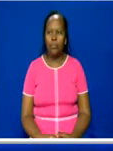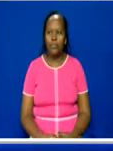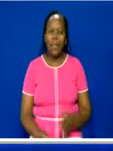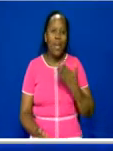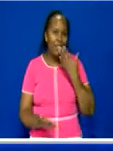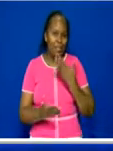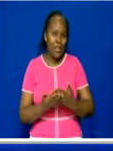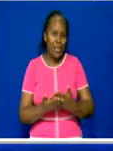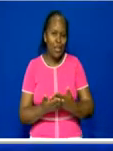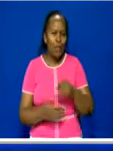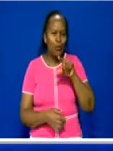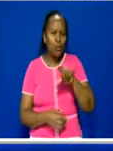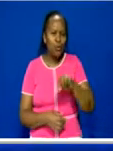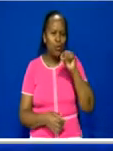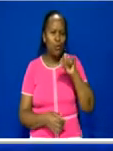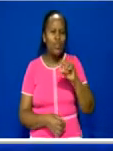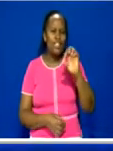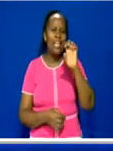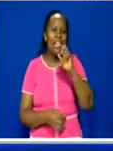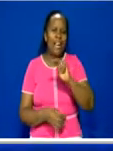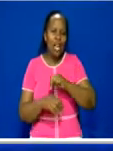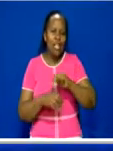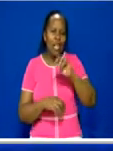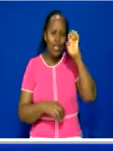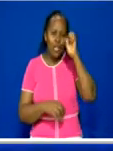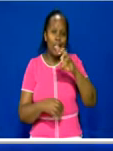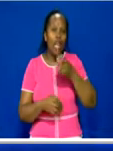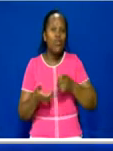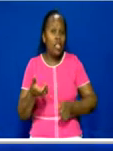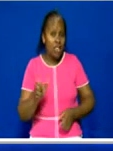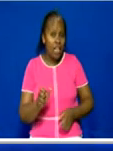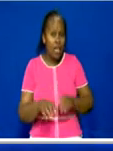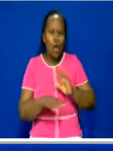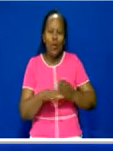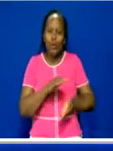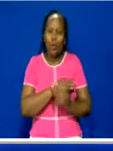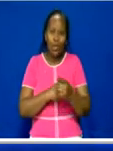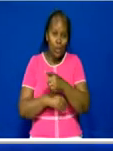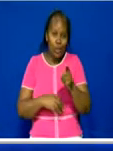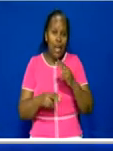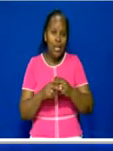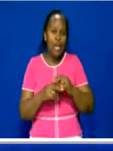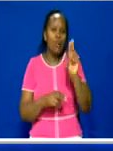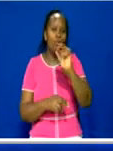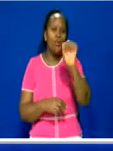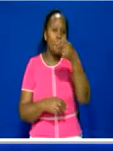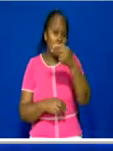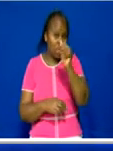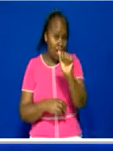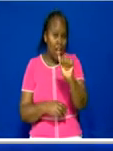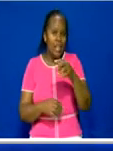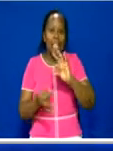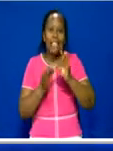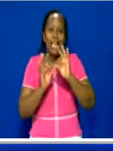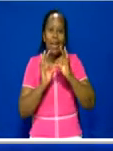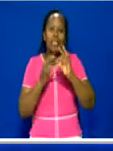Thank you for choosing the National Educator as your channel. A very good morning to you. My name is Usha Jose and our sign